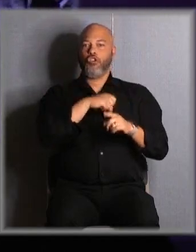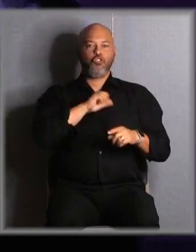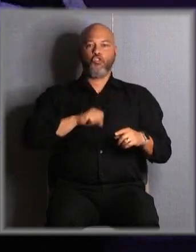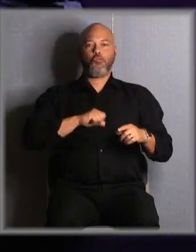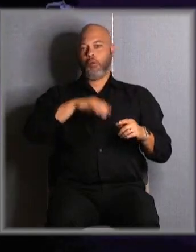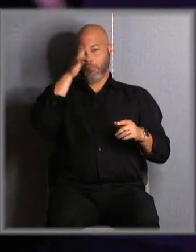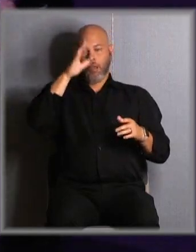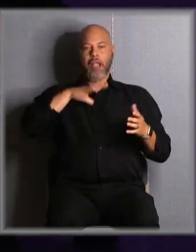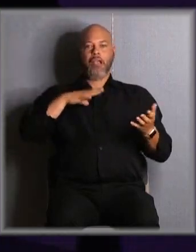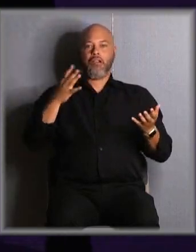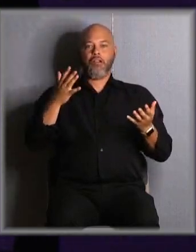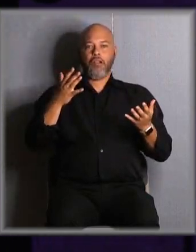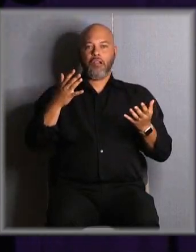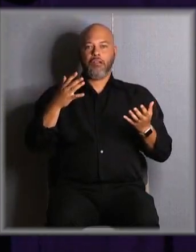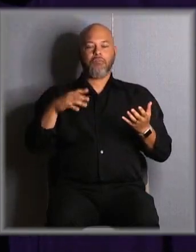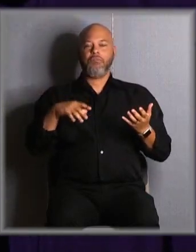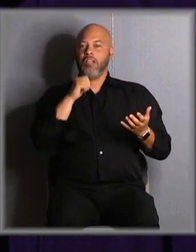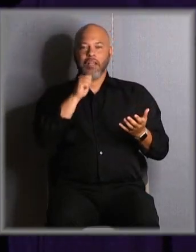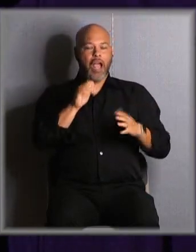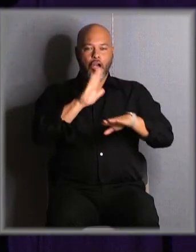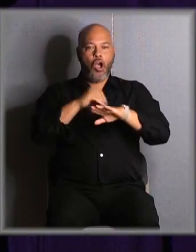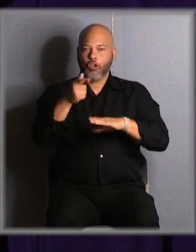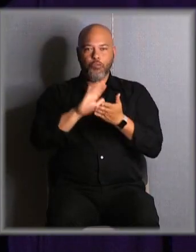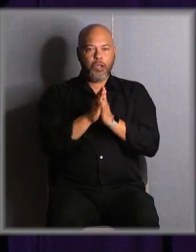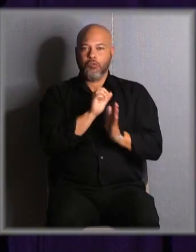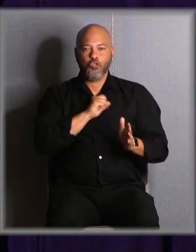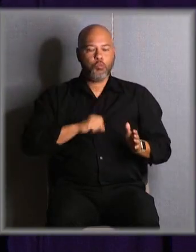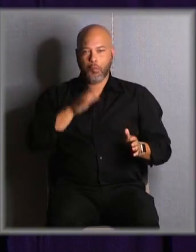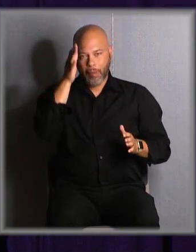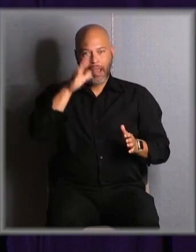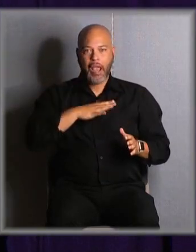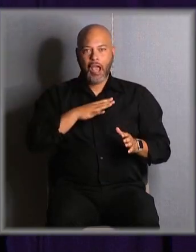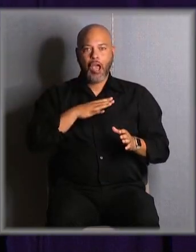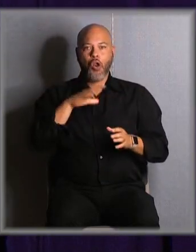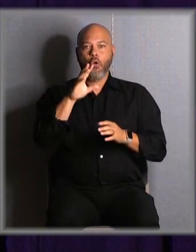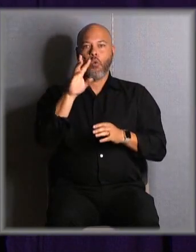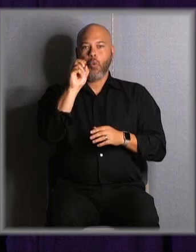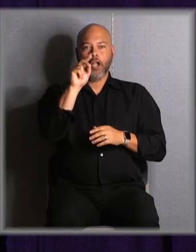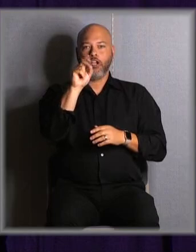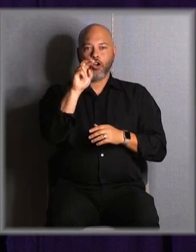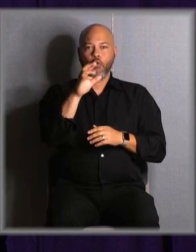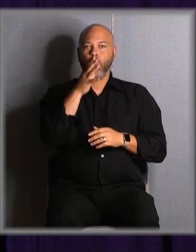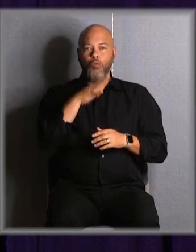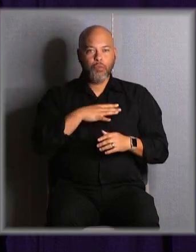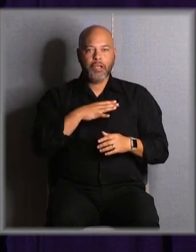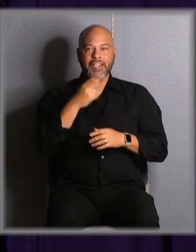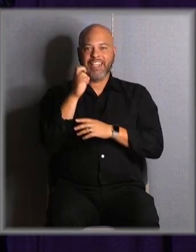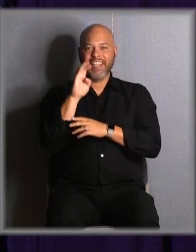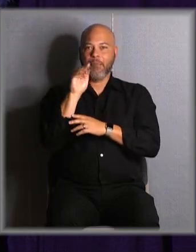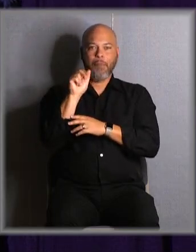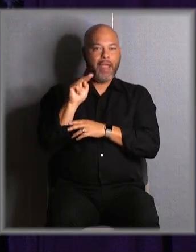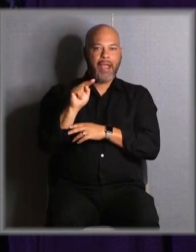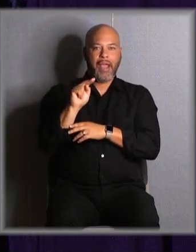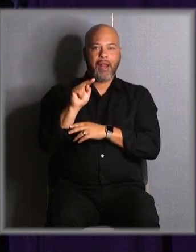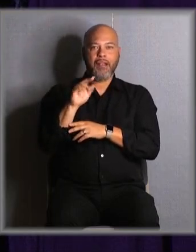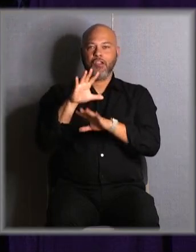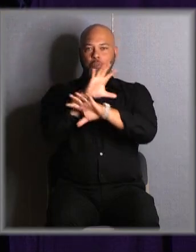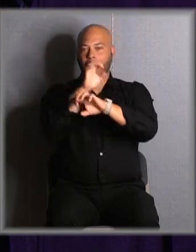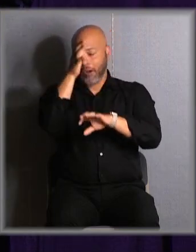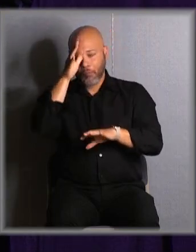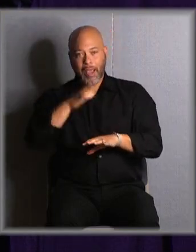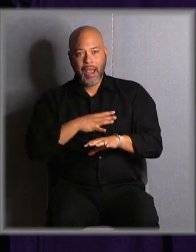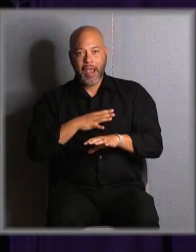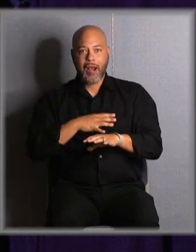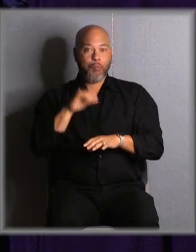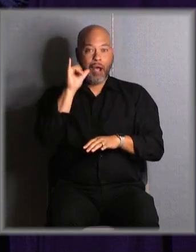He didn't call you to be Superman, Wonder Woman, He-Man, Batman, Spider-Man, Popeye the